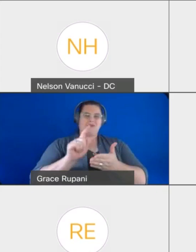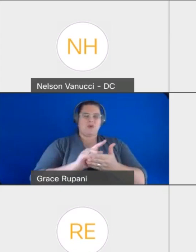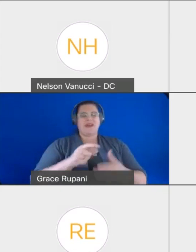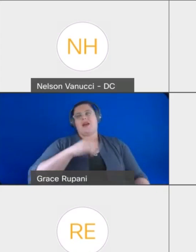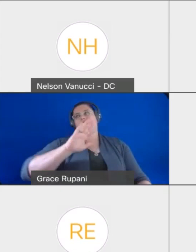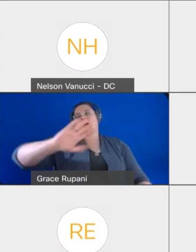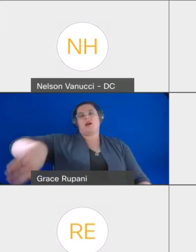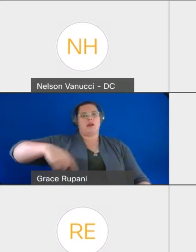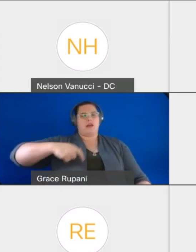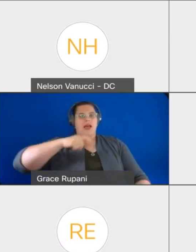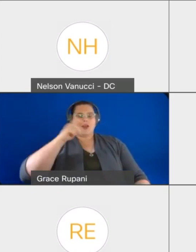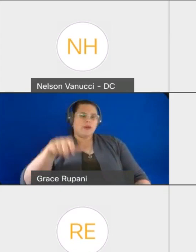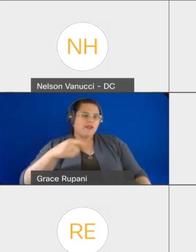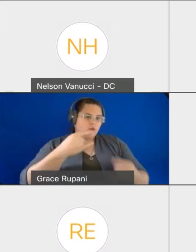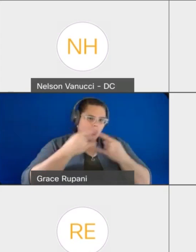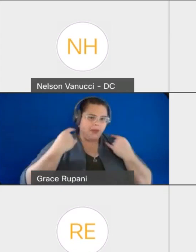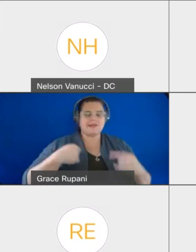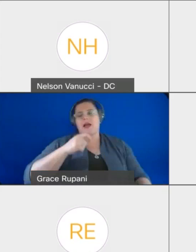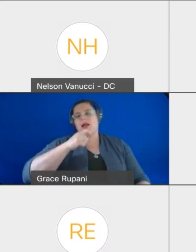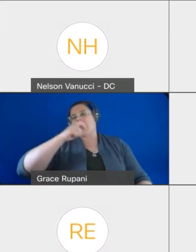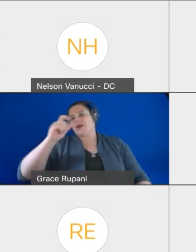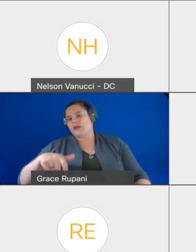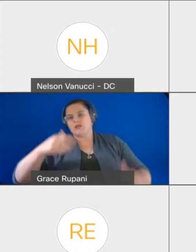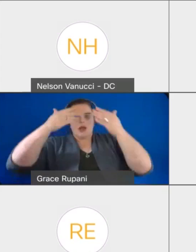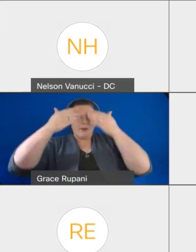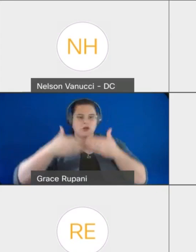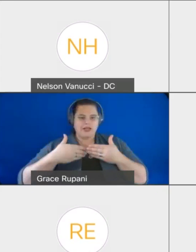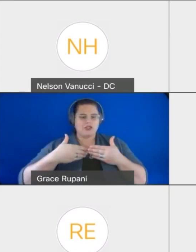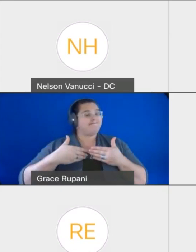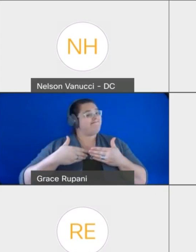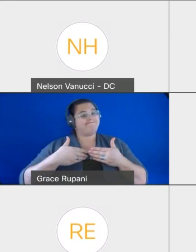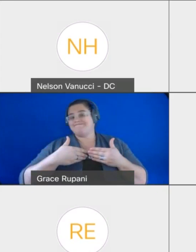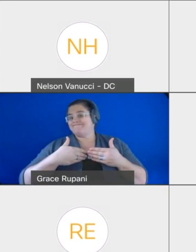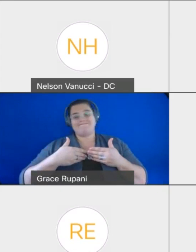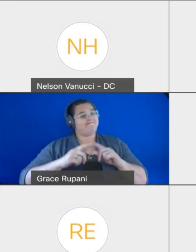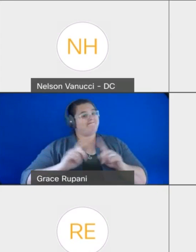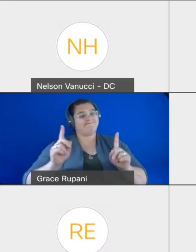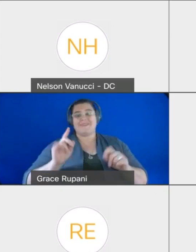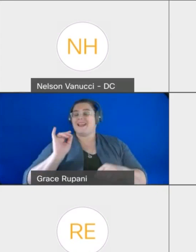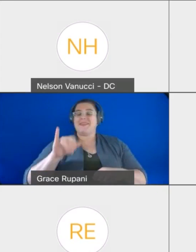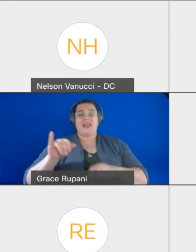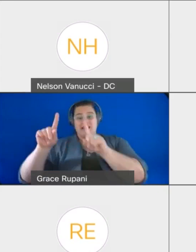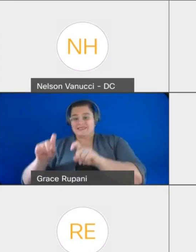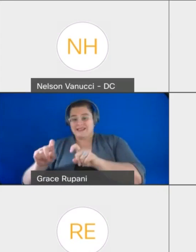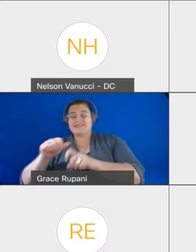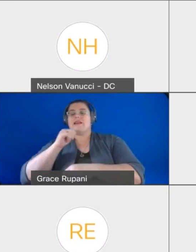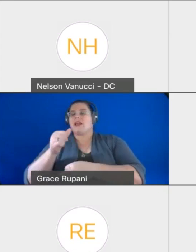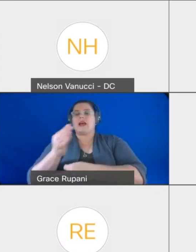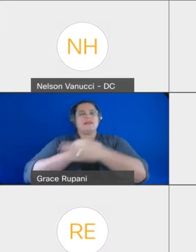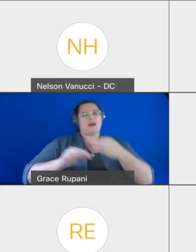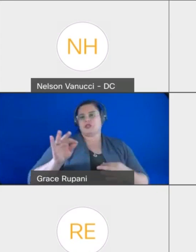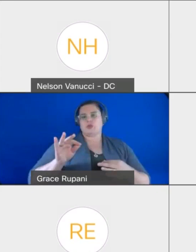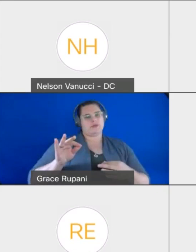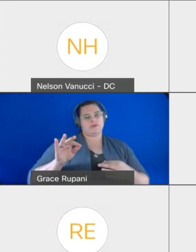to wear a mask, or I don't have to wear eye protection and so on. But it's not a substitute. And so at this time, you're